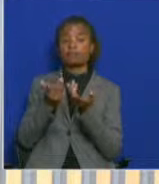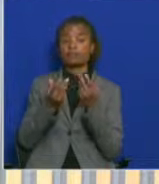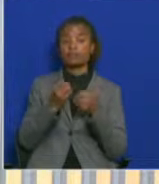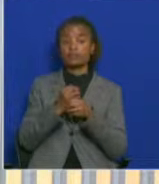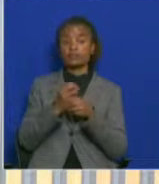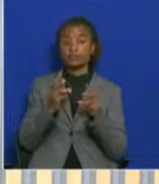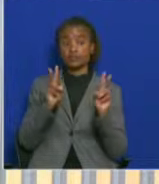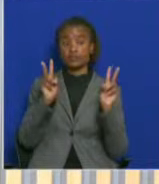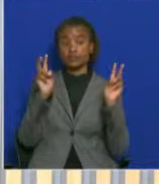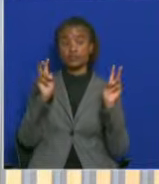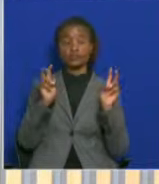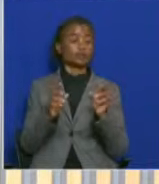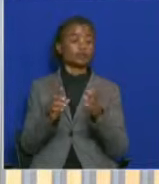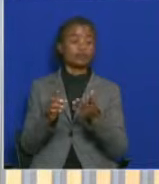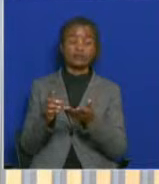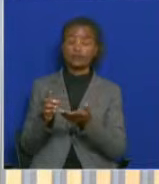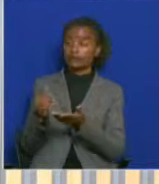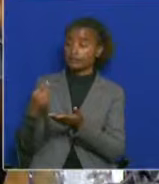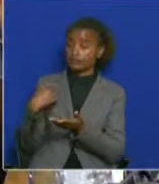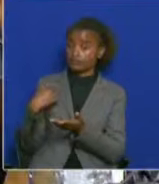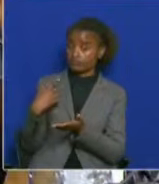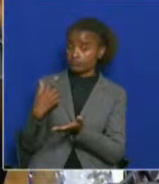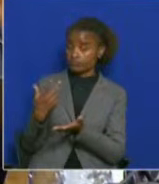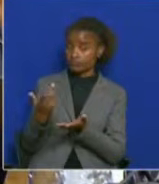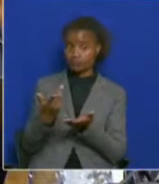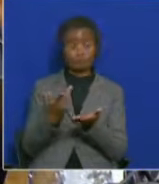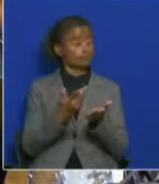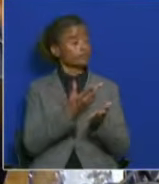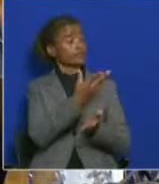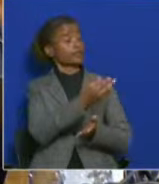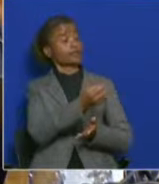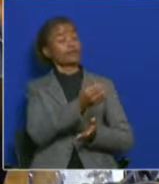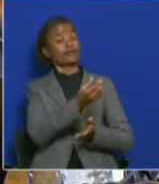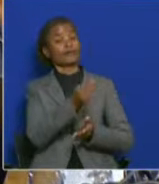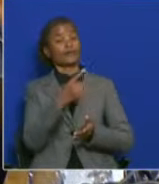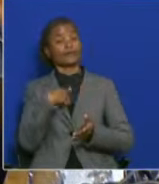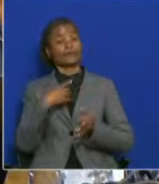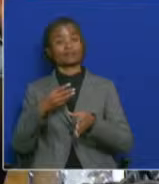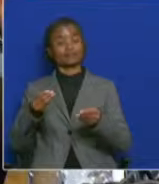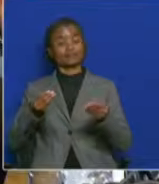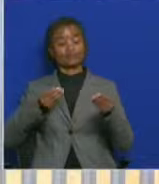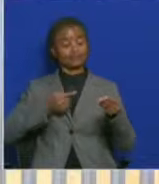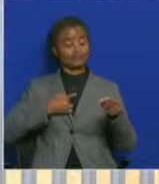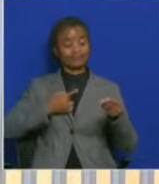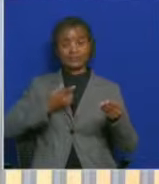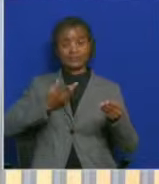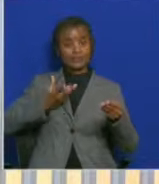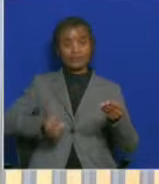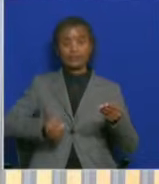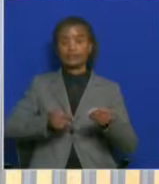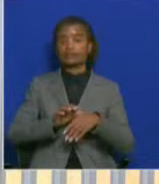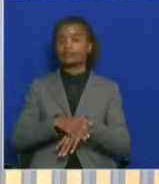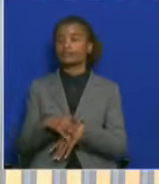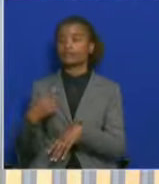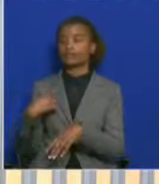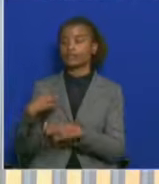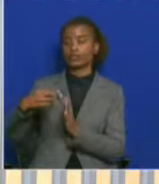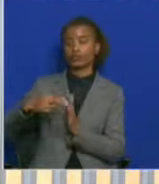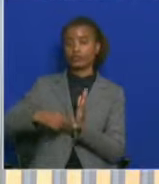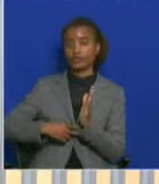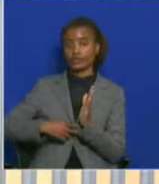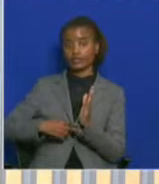affidavit? Oh, do you have it in front of you, Commissioner? Yes. That's what I've asked to be provided to me, but I don't have it yet. So I will only read